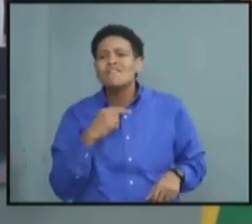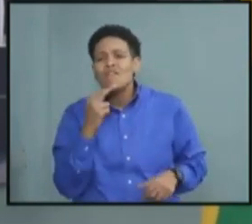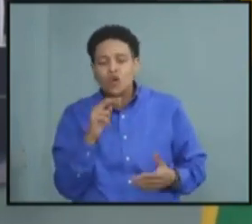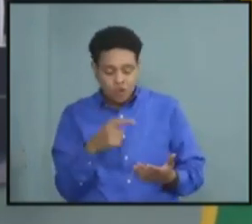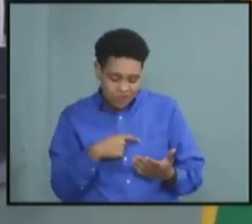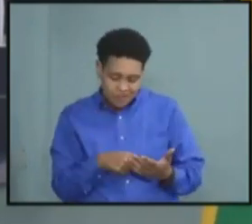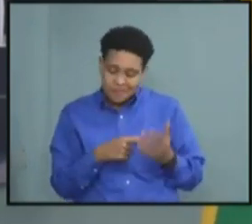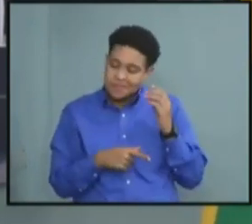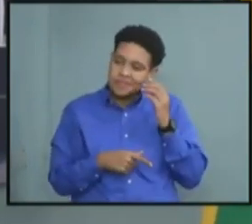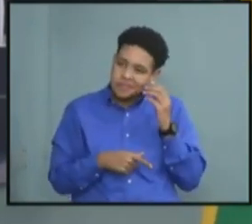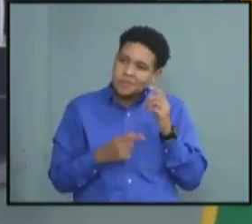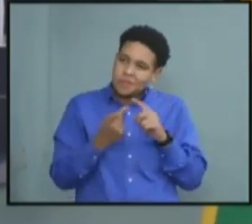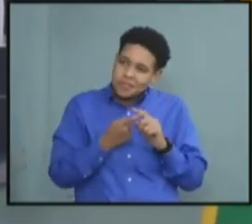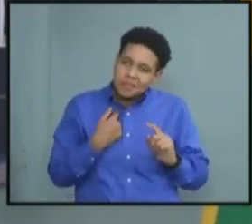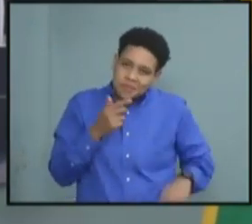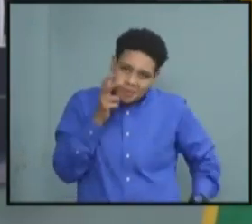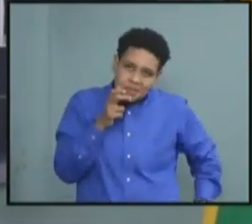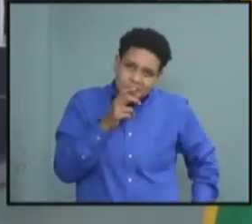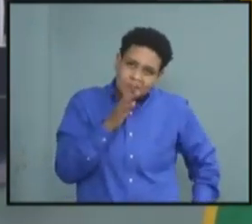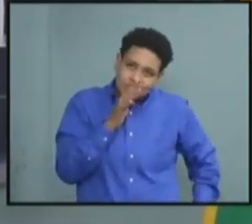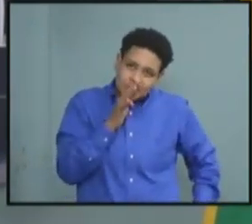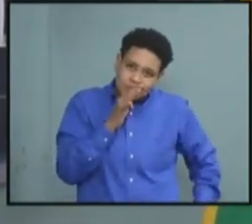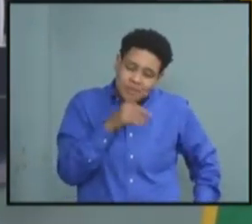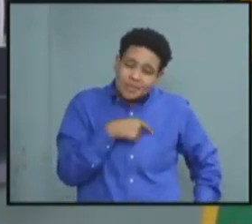well, and I can well